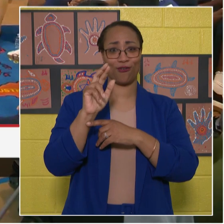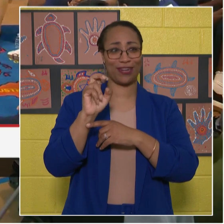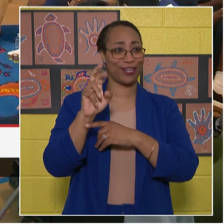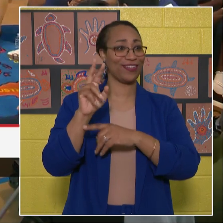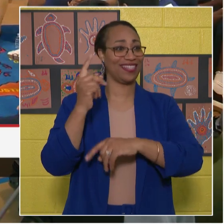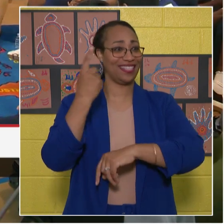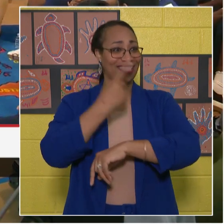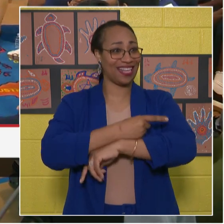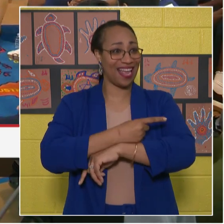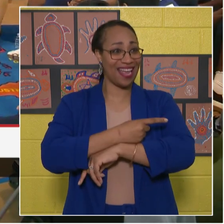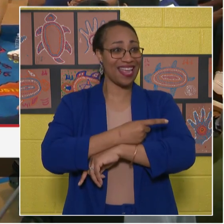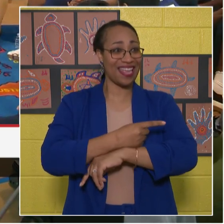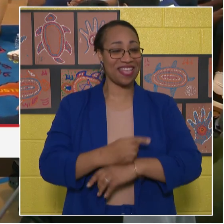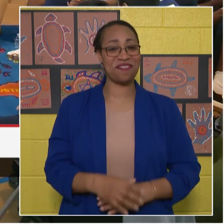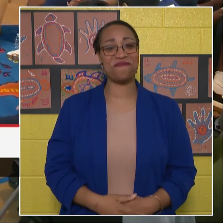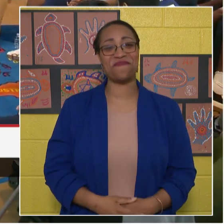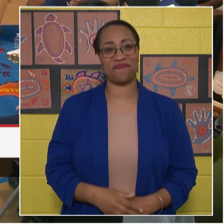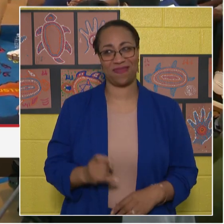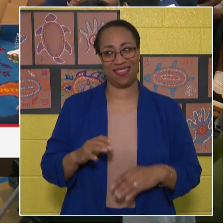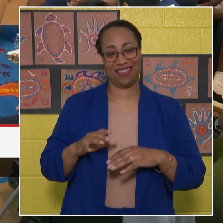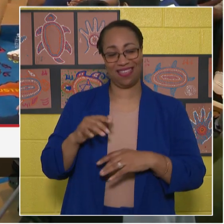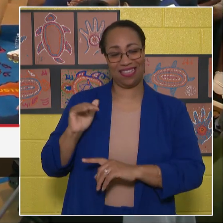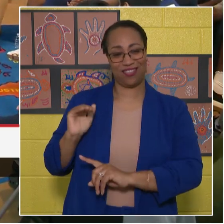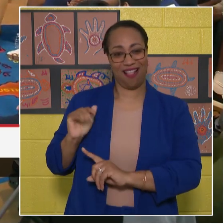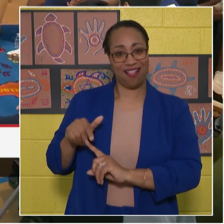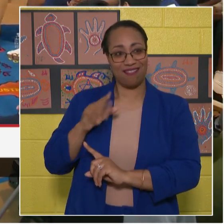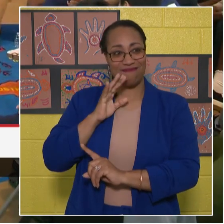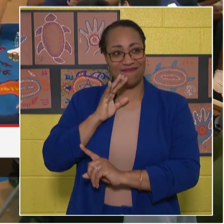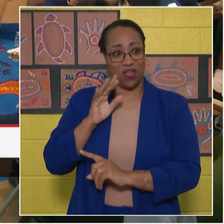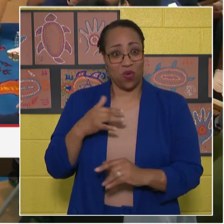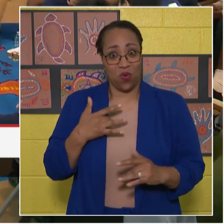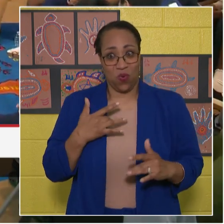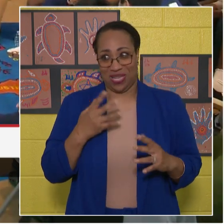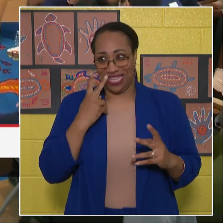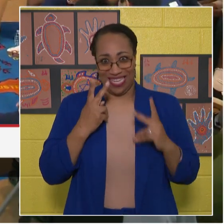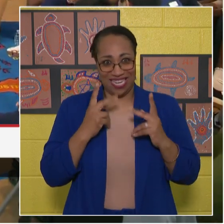career paths and learn about the possibilities that await us in the future.